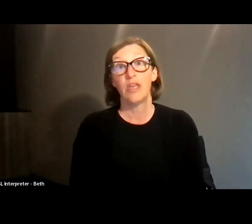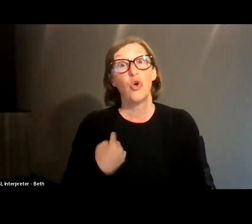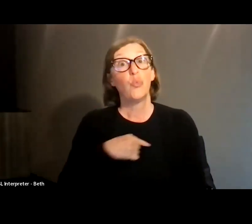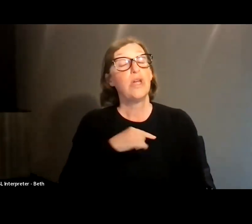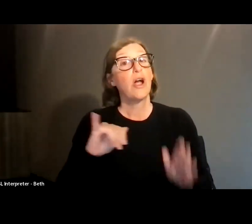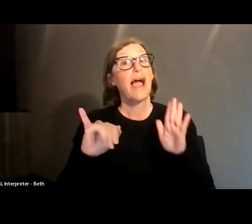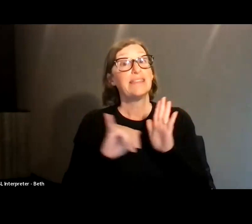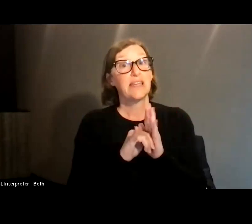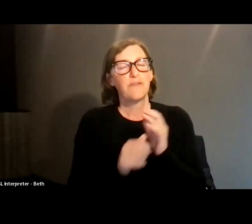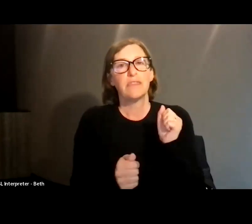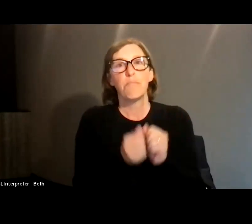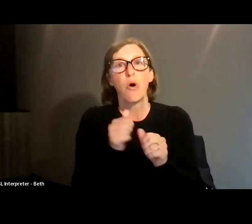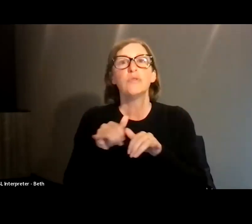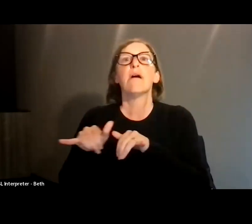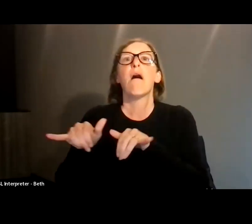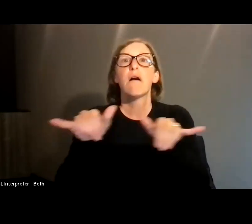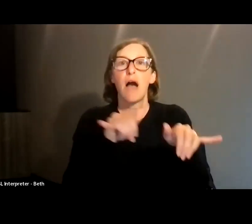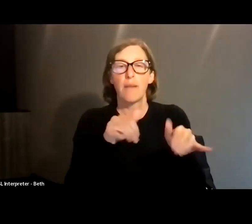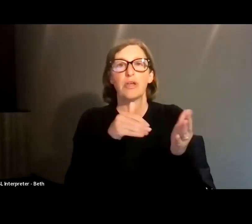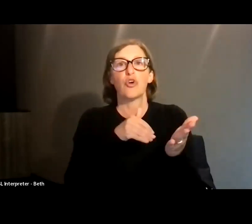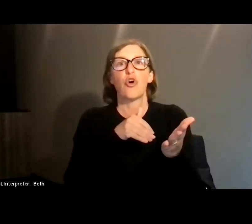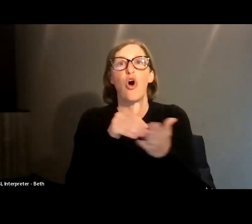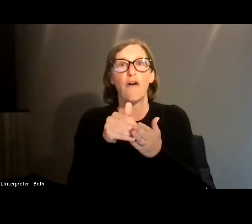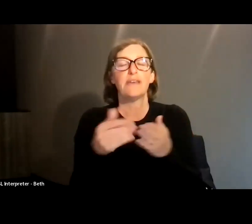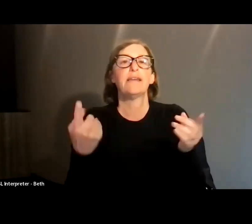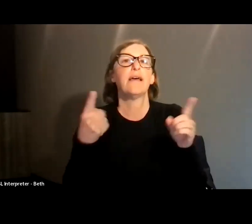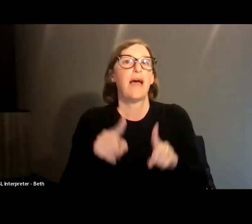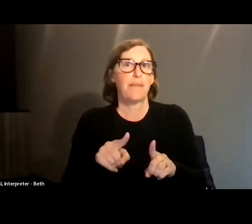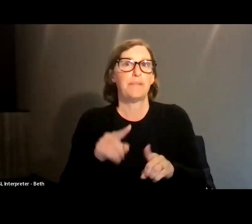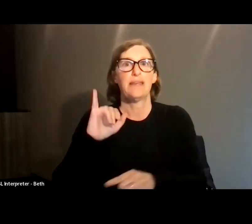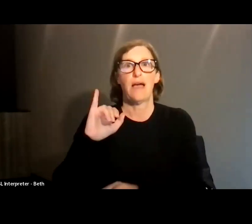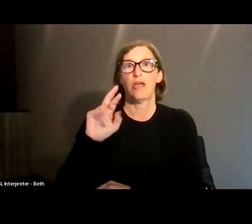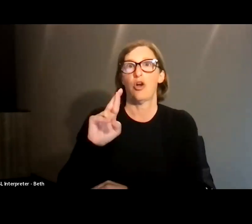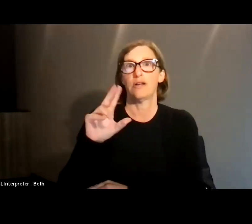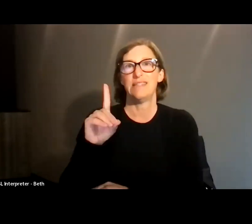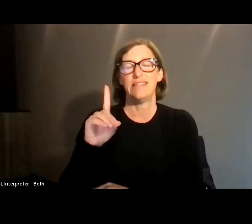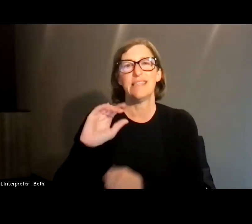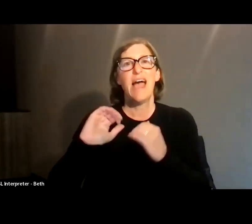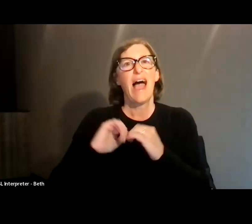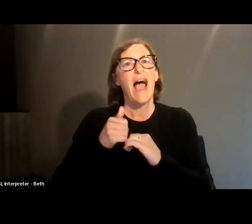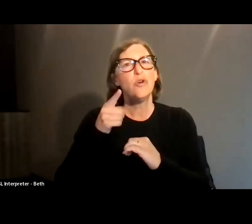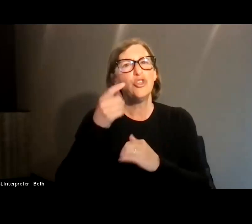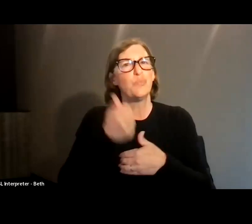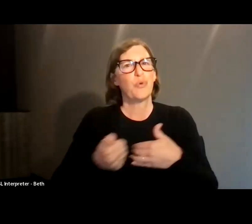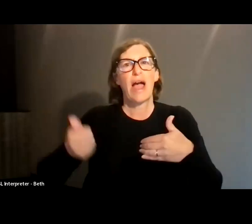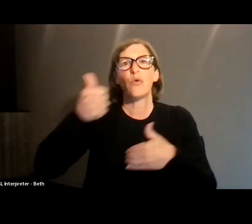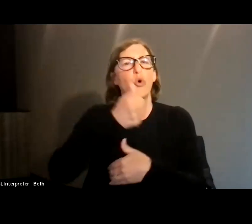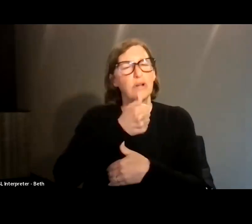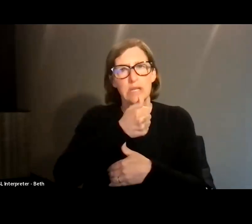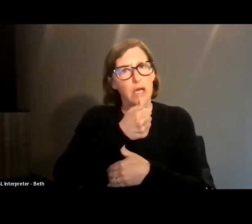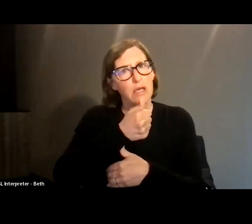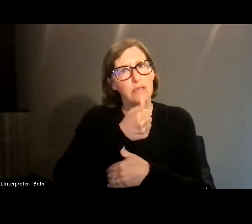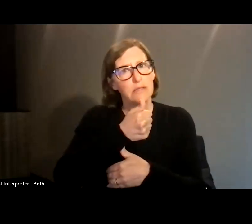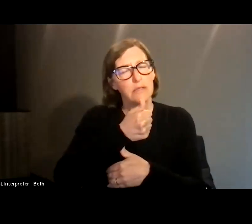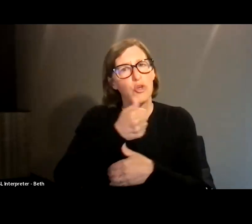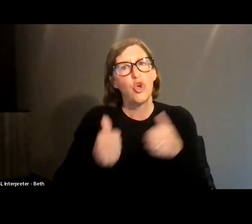a lot of these most common or frequently occurring IRDs. how do you prioritize those that you